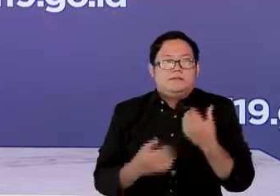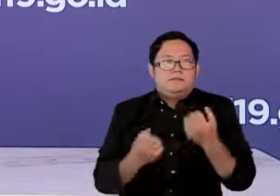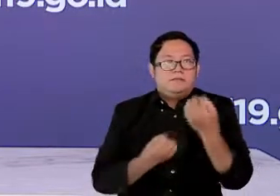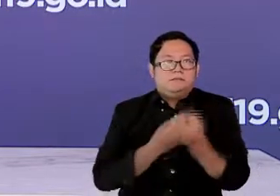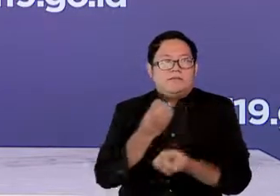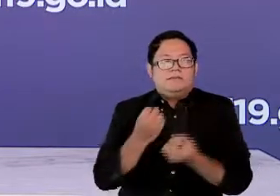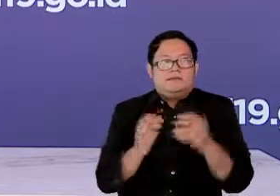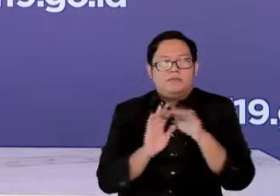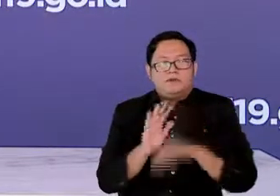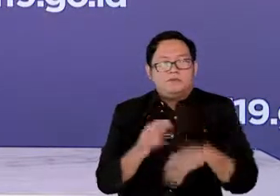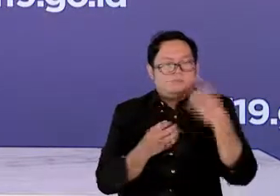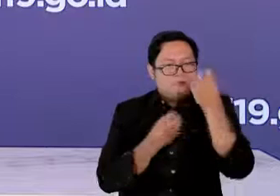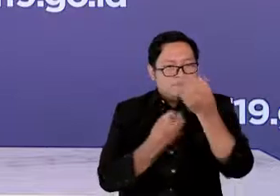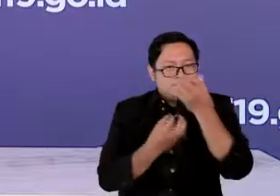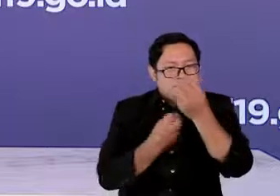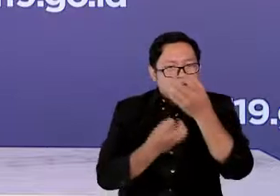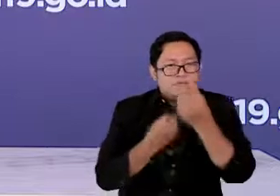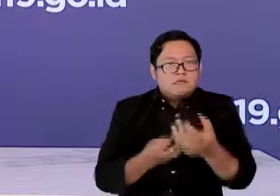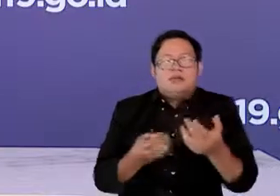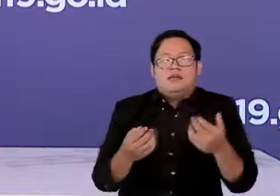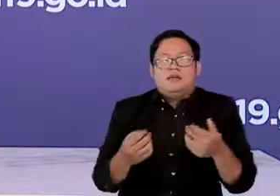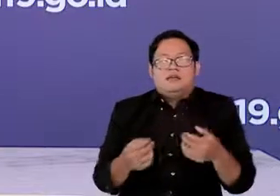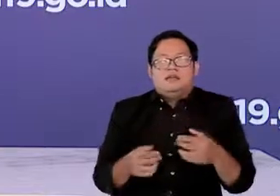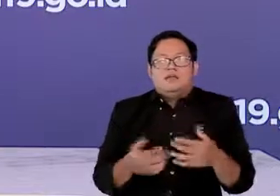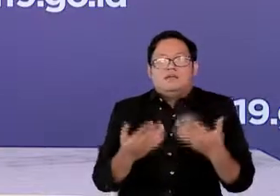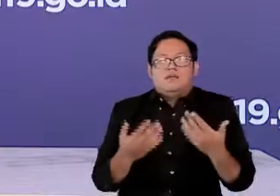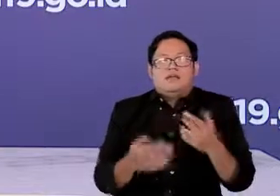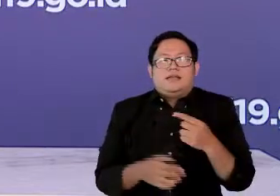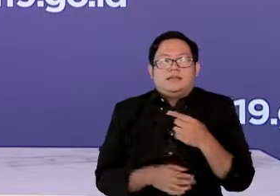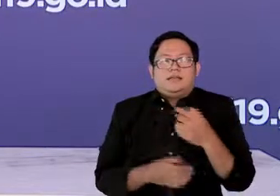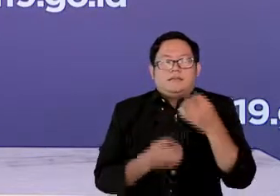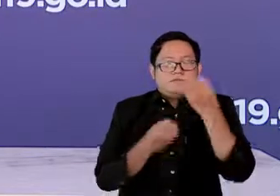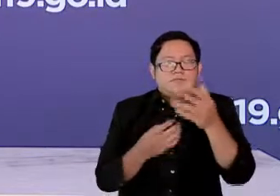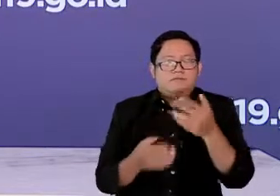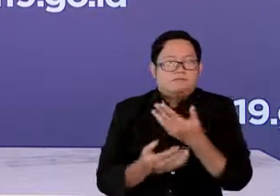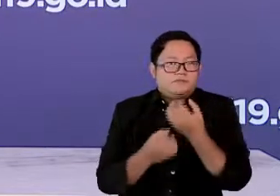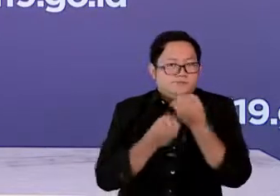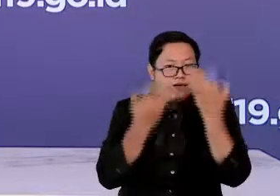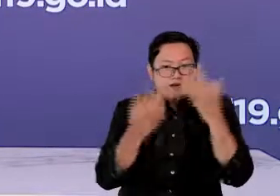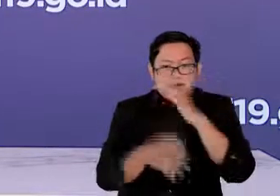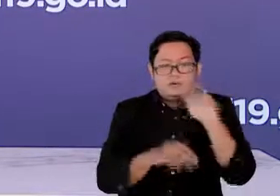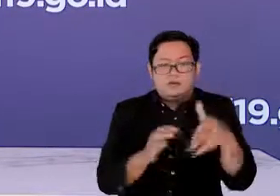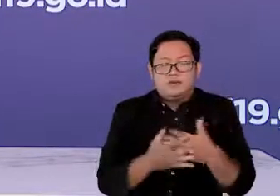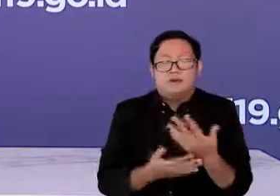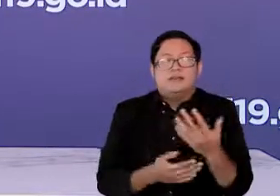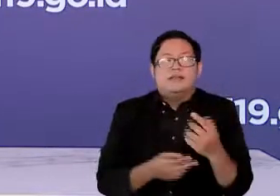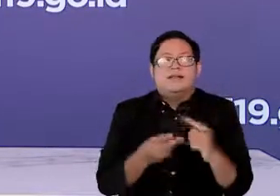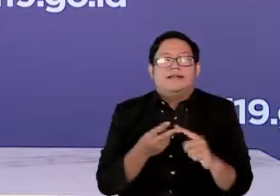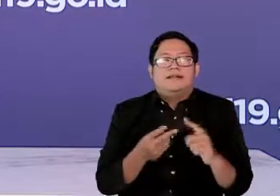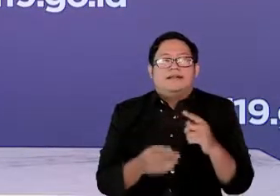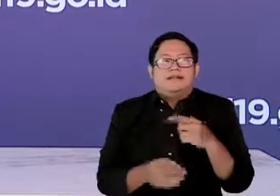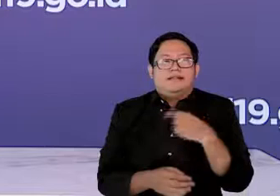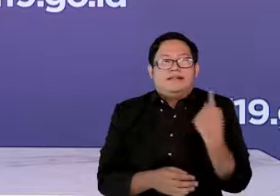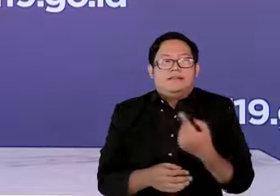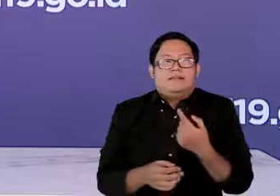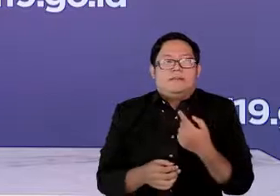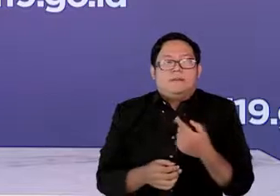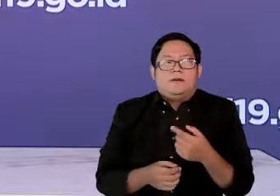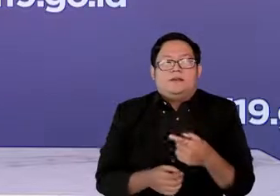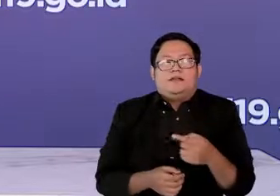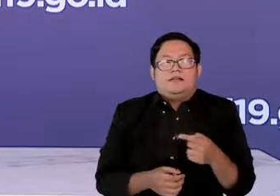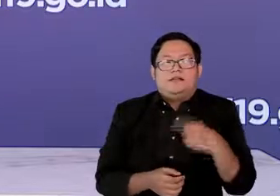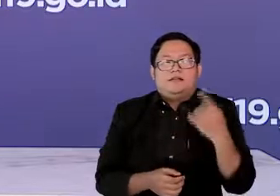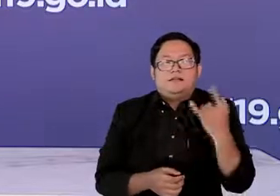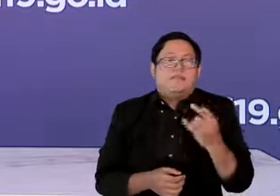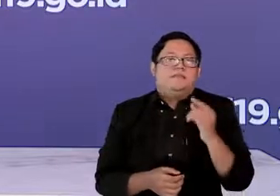policies, and we hope still to maintain the relations so that we will be transparent always to give